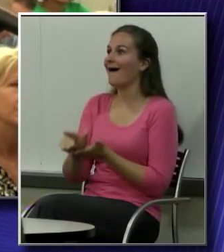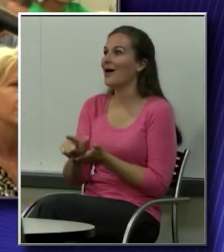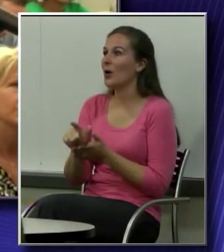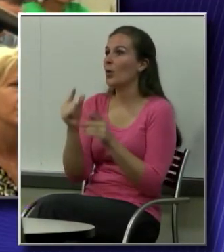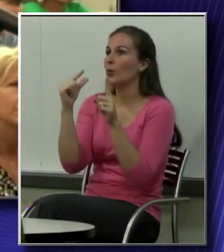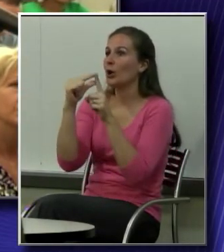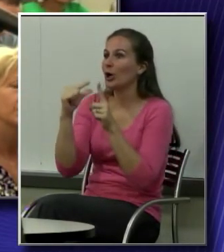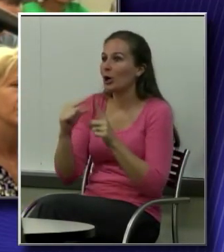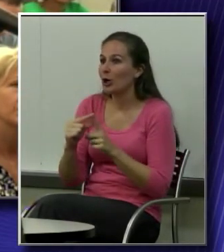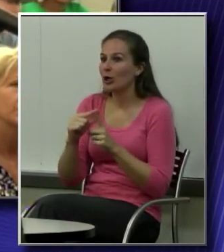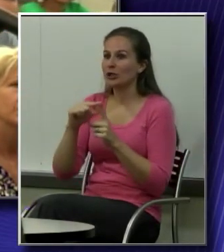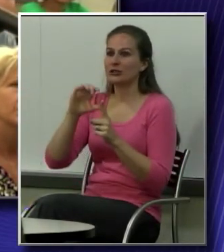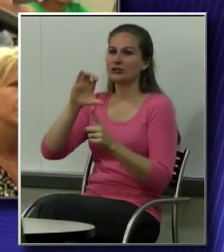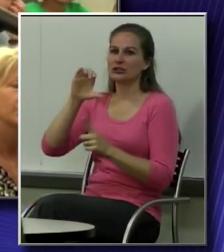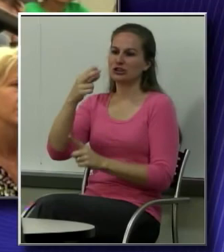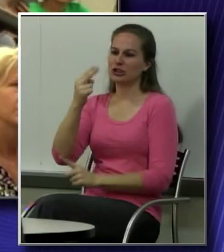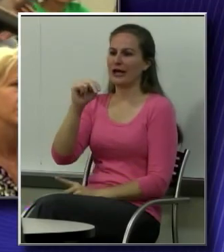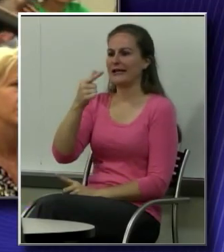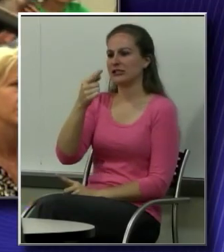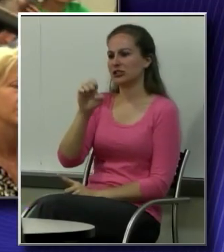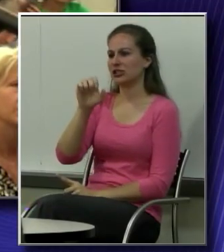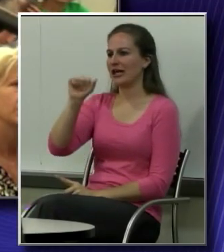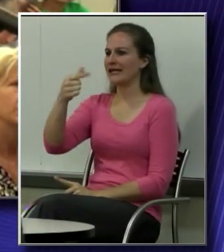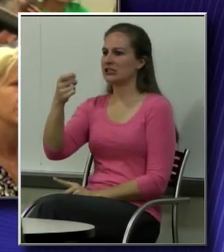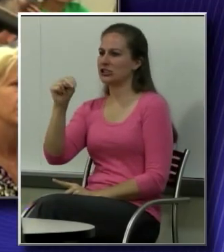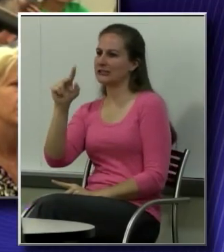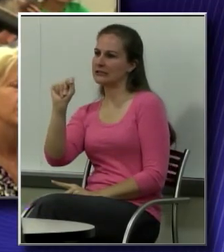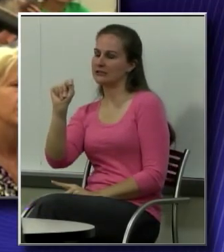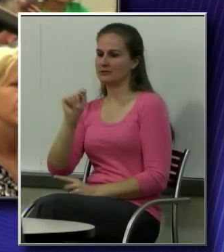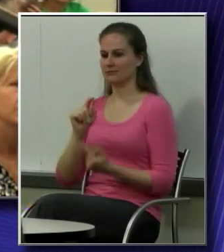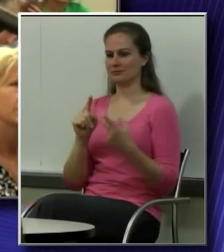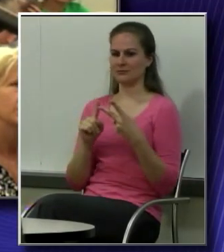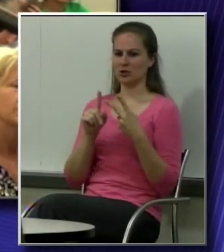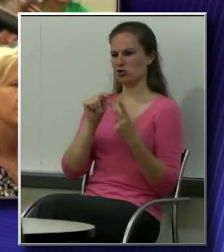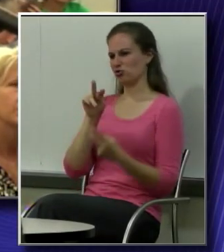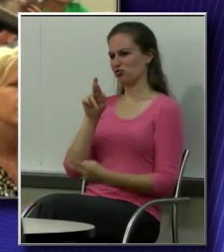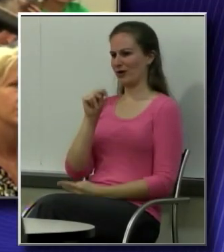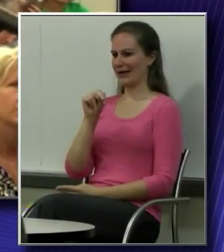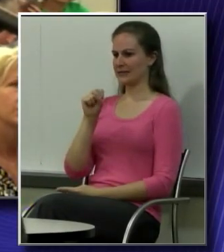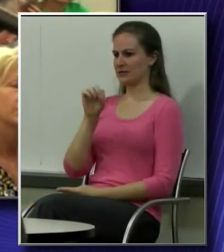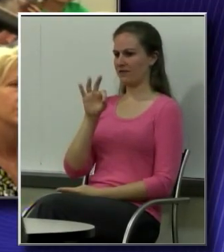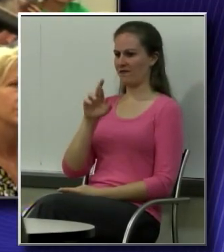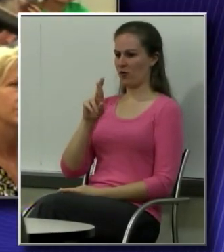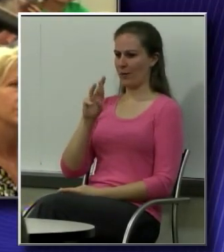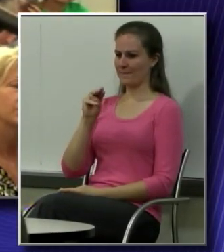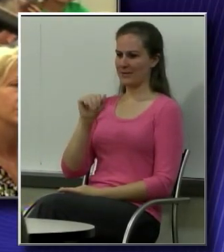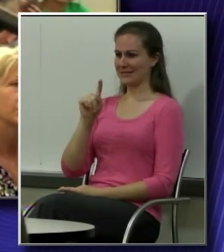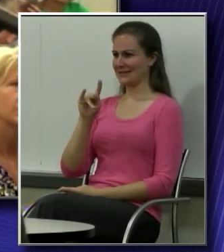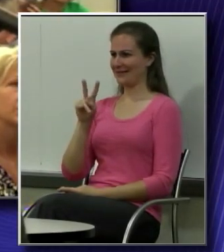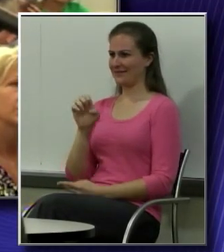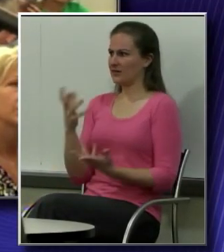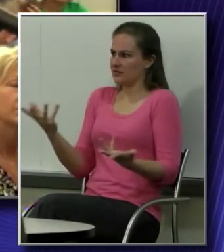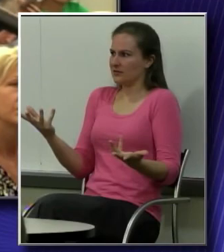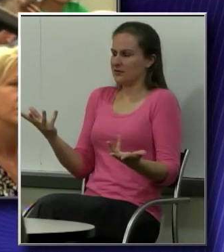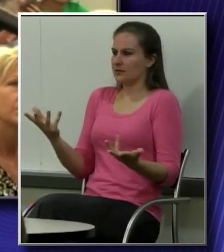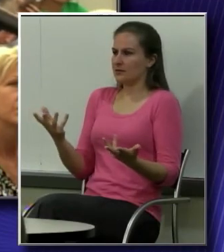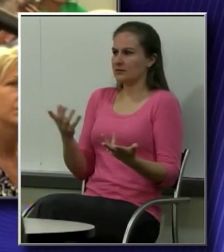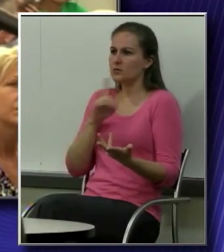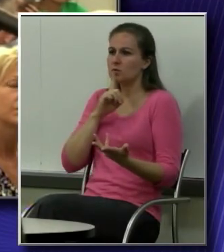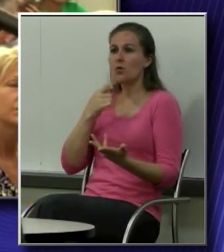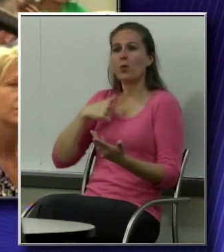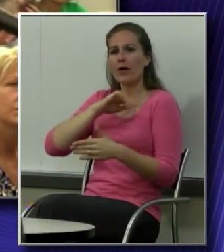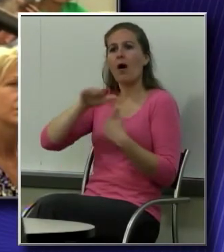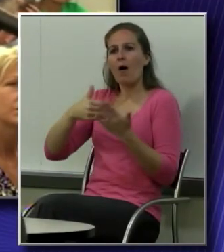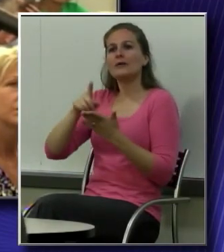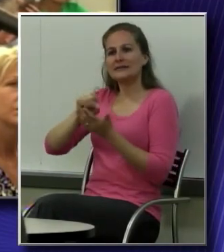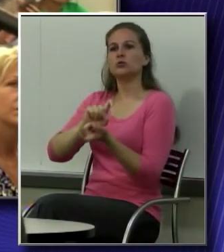agent and transformative. They're thrown around a lot, and all institutions have to change. We're in the 21st century.